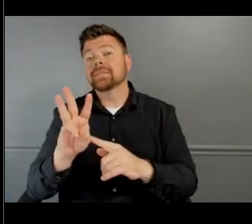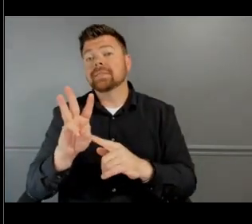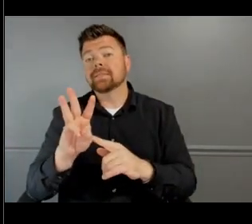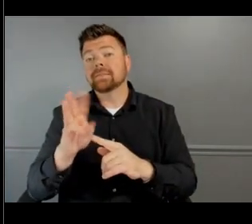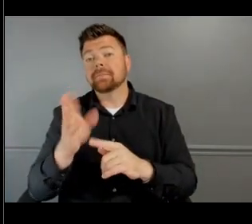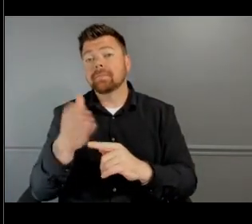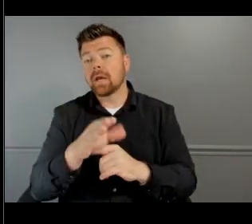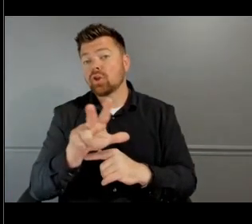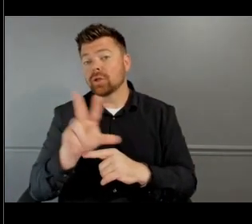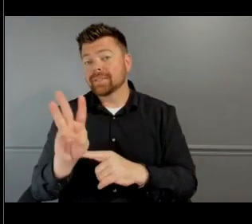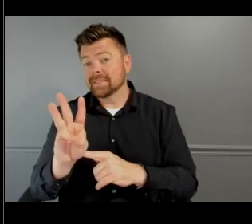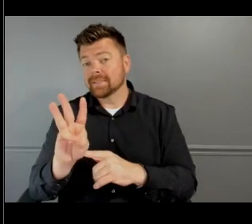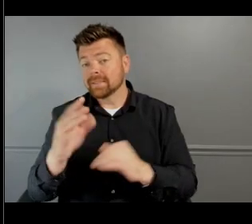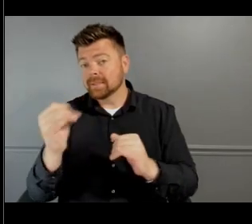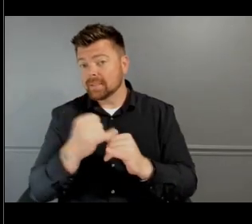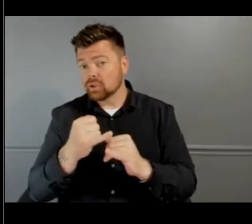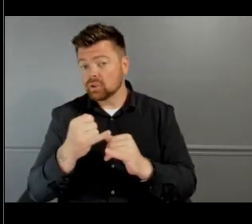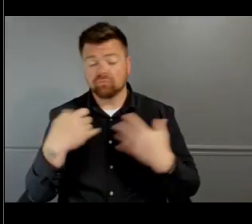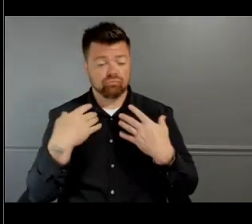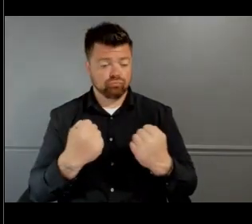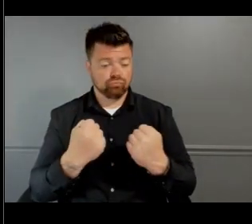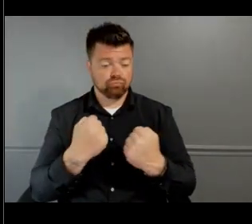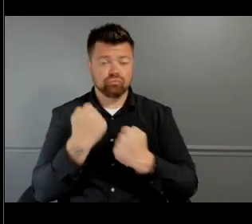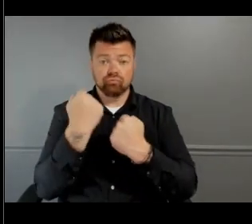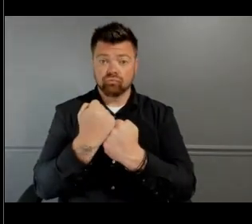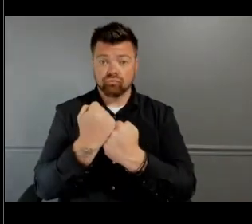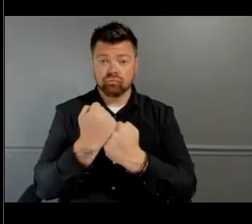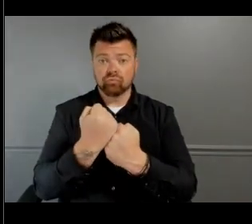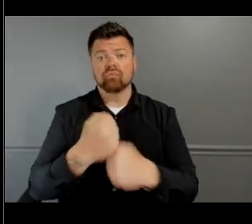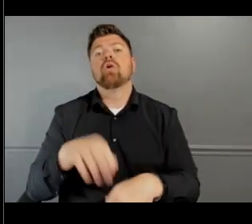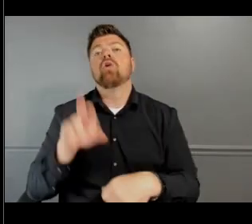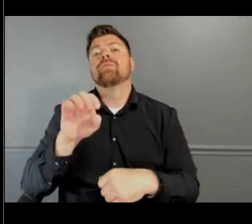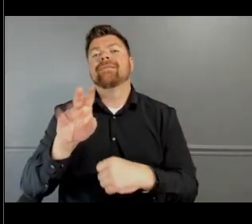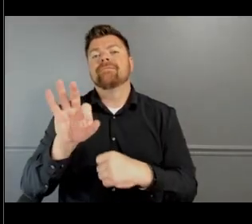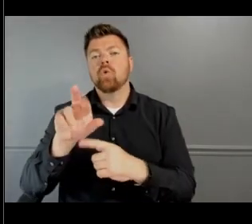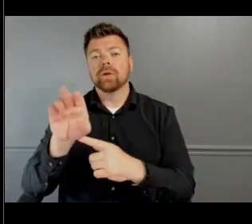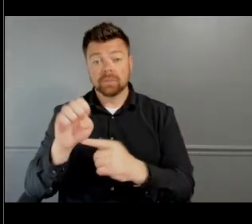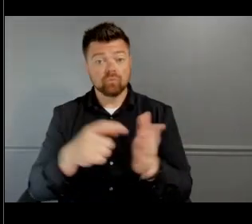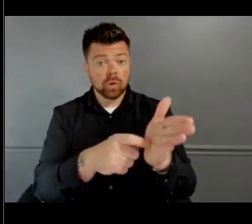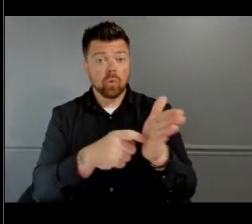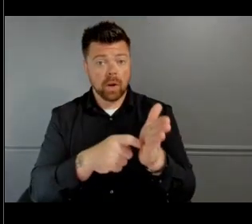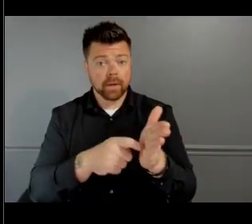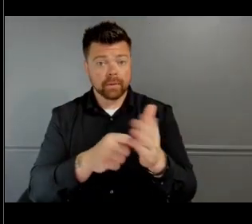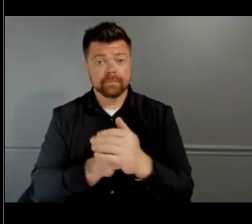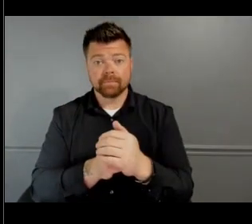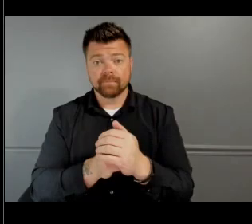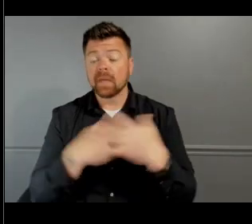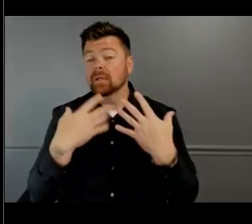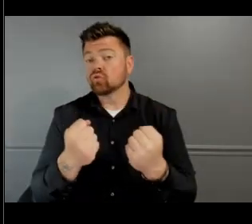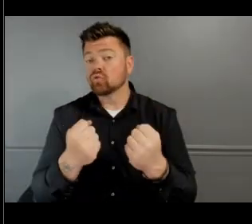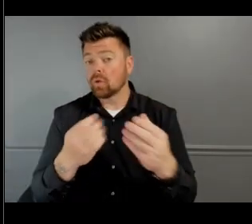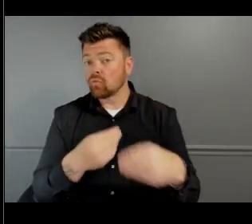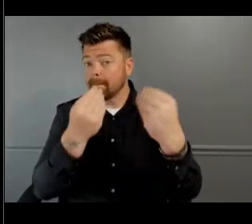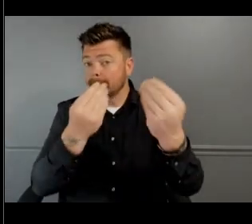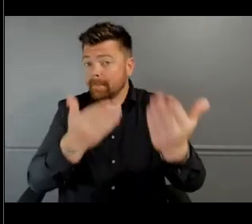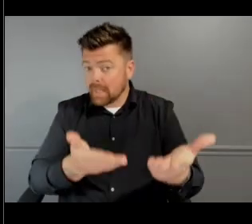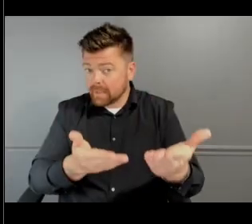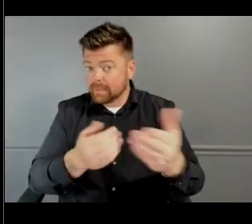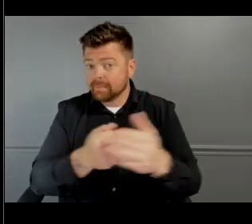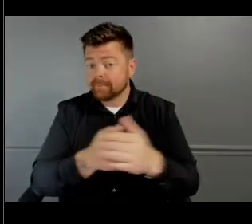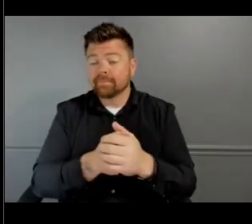inches, reinforcing is required, and it is strongly recommended that